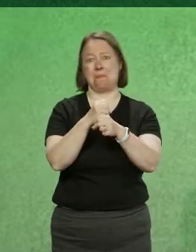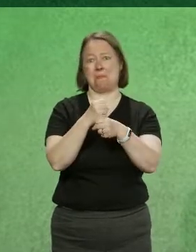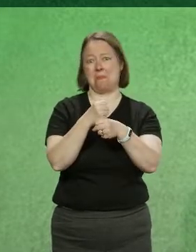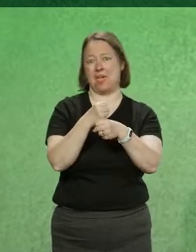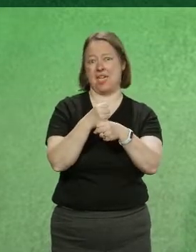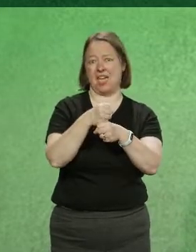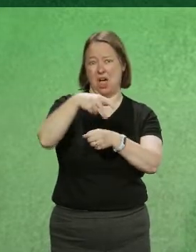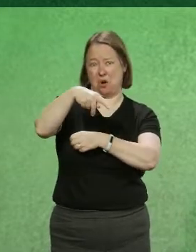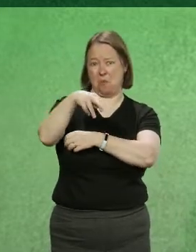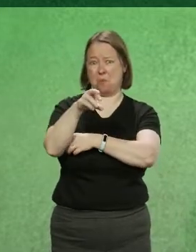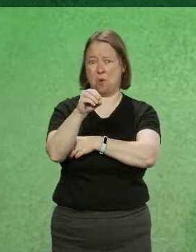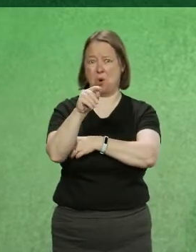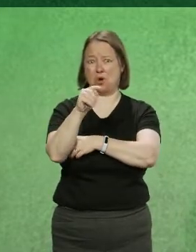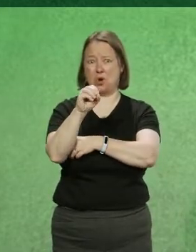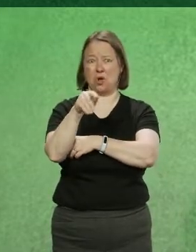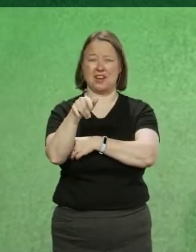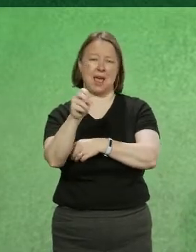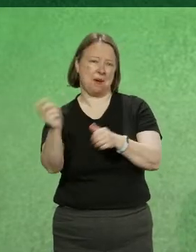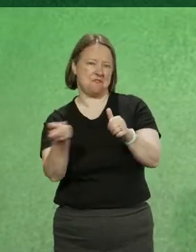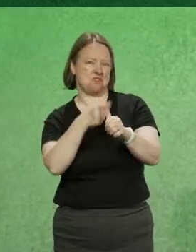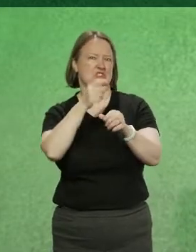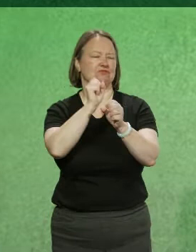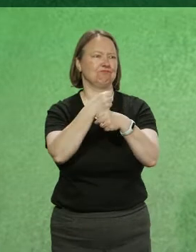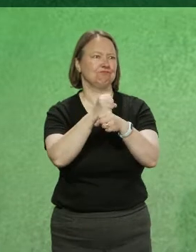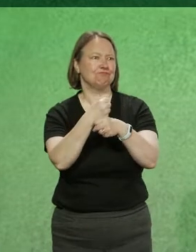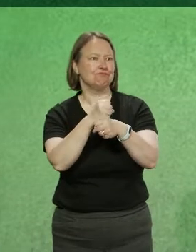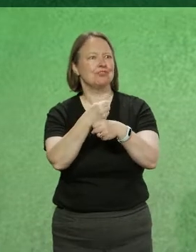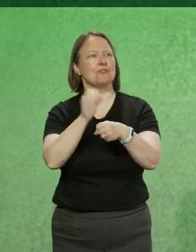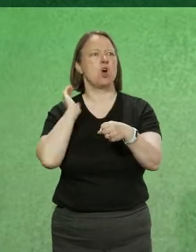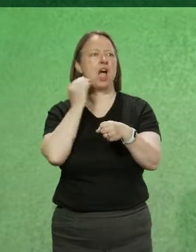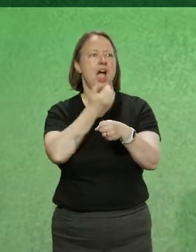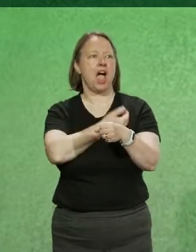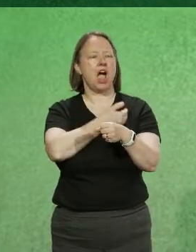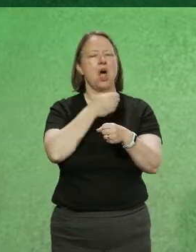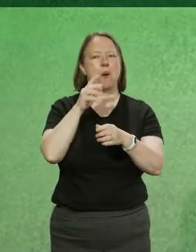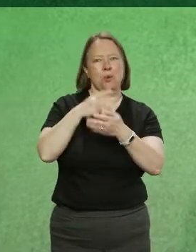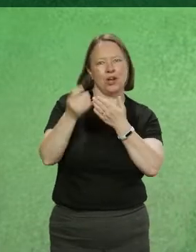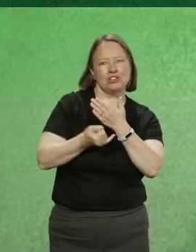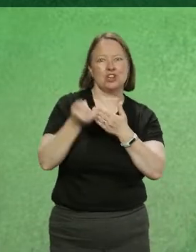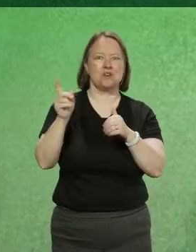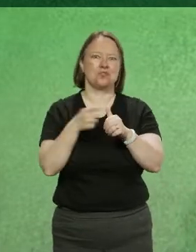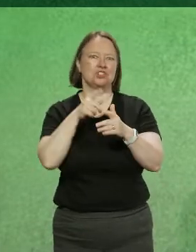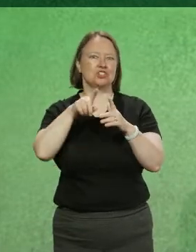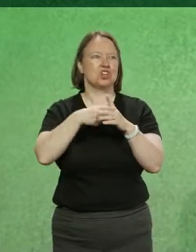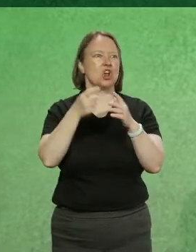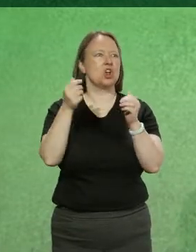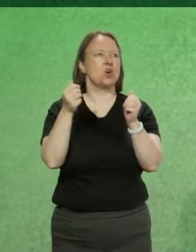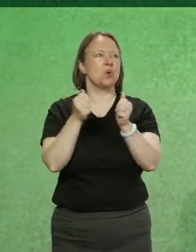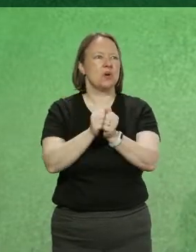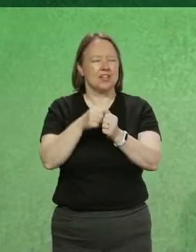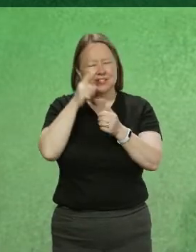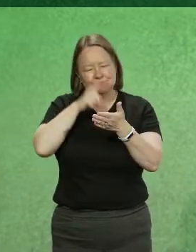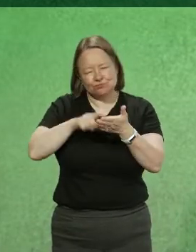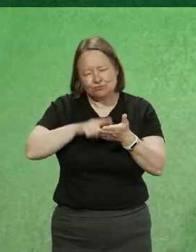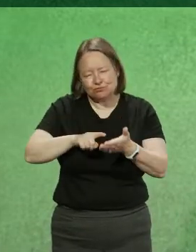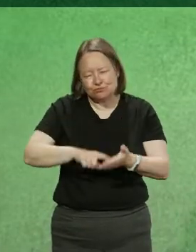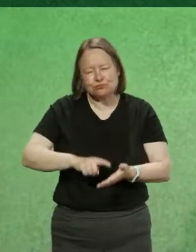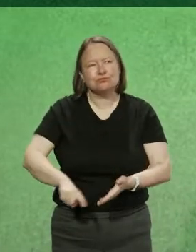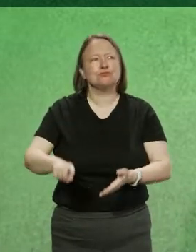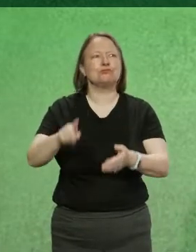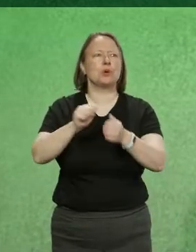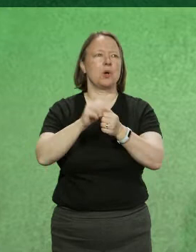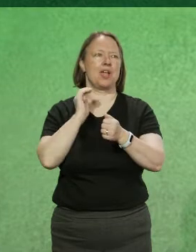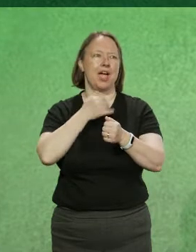to prototype and test the viability of our project. And we first began with a thorough research on our idea, after which